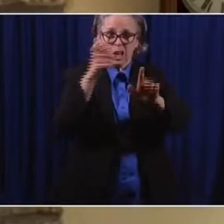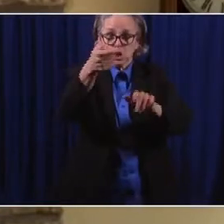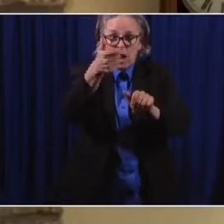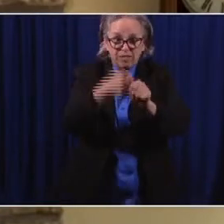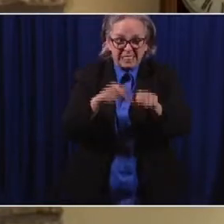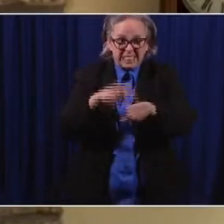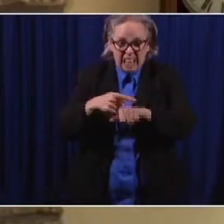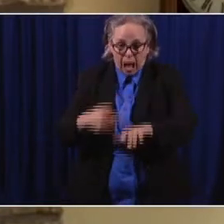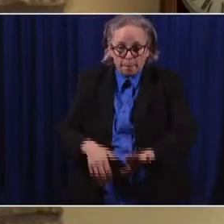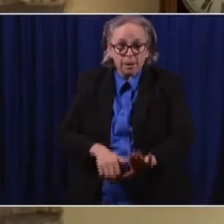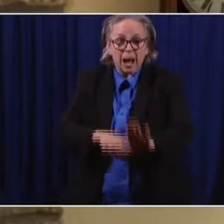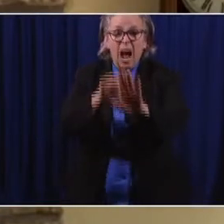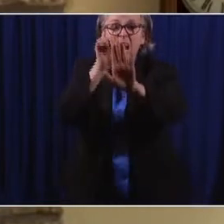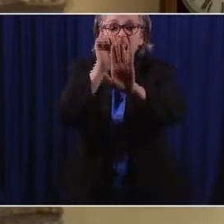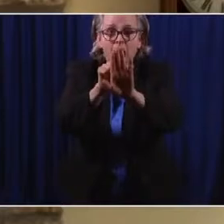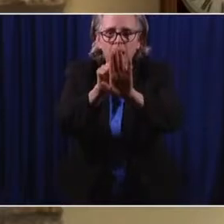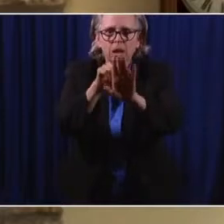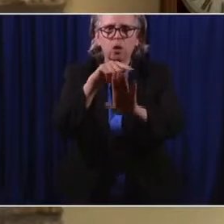even know it.